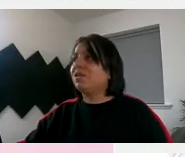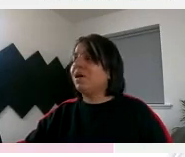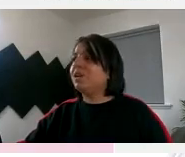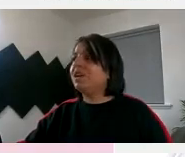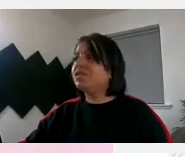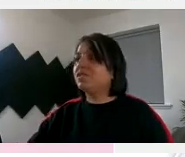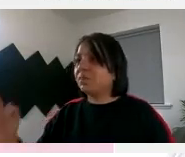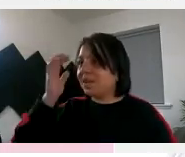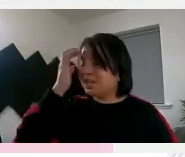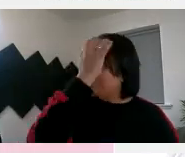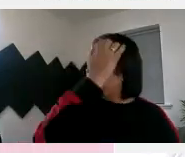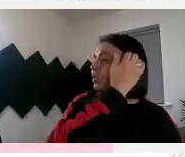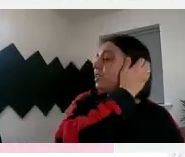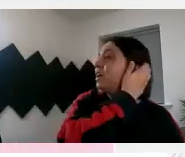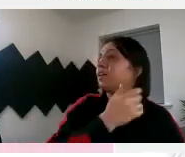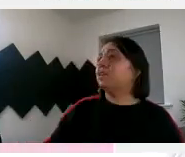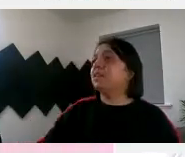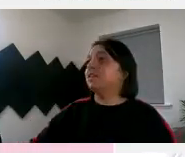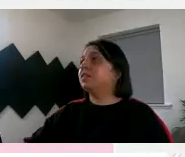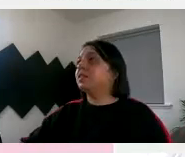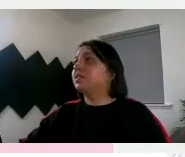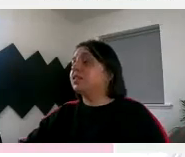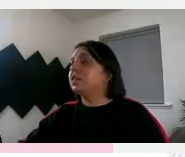So I'm going to give you some examples here.